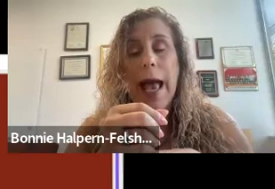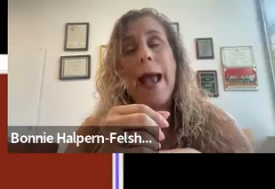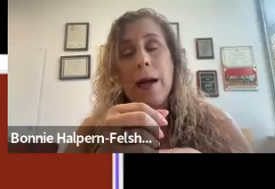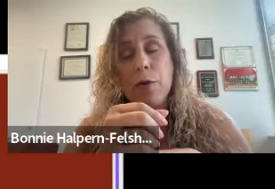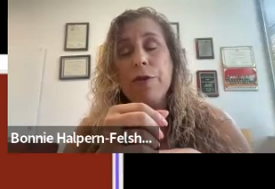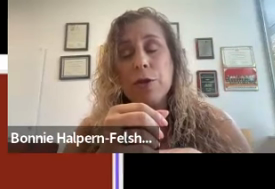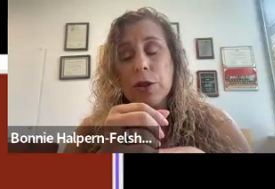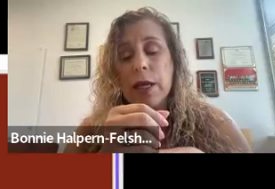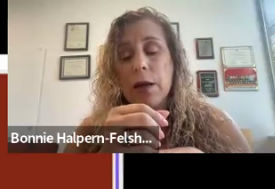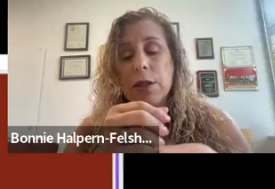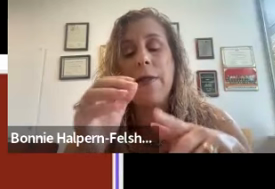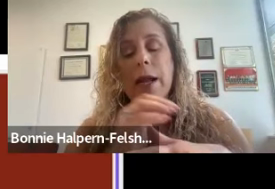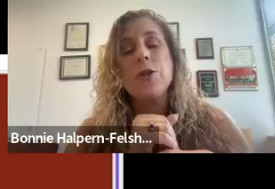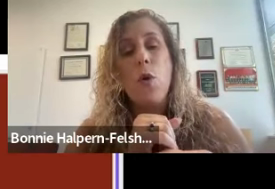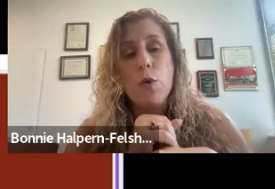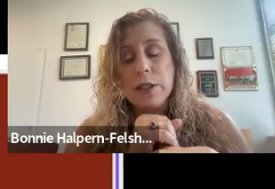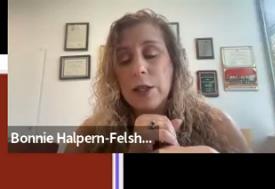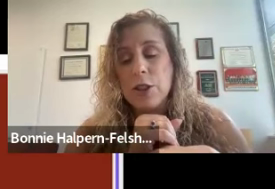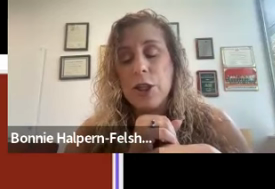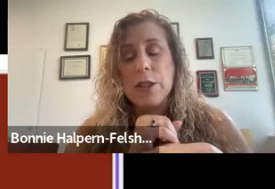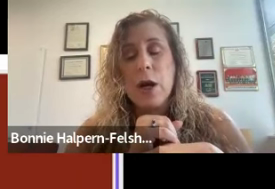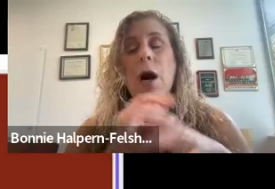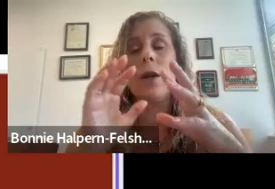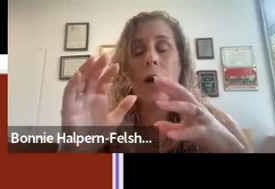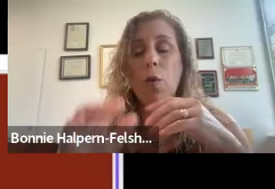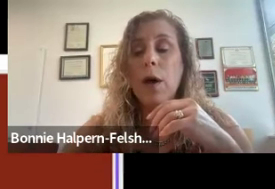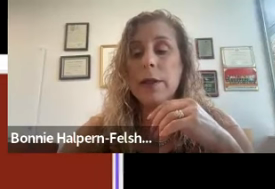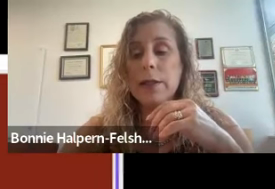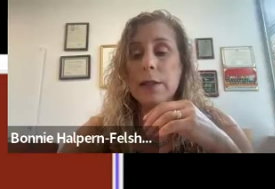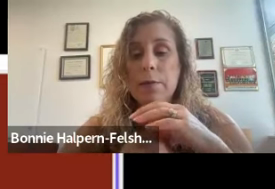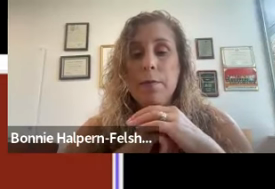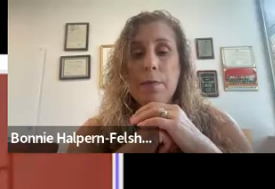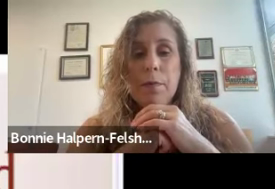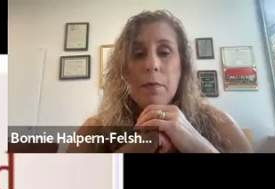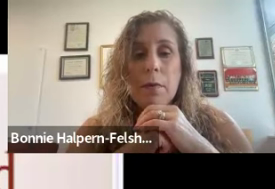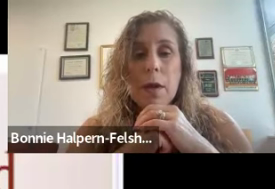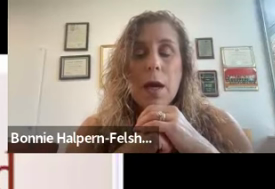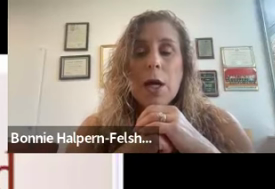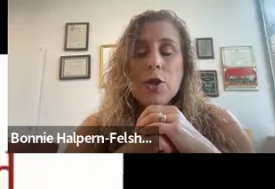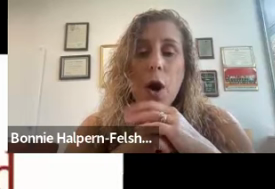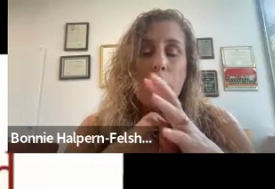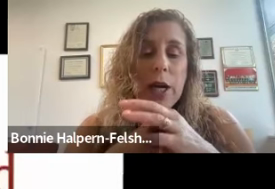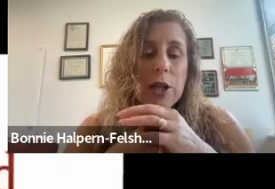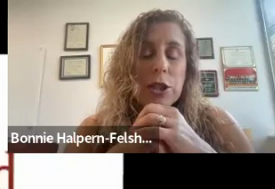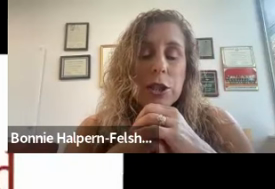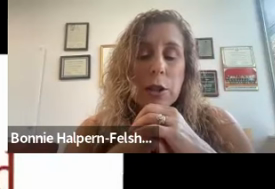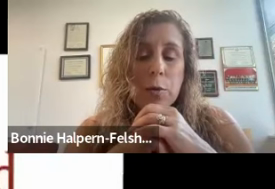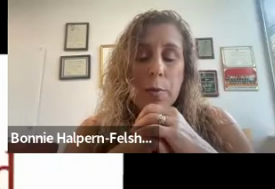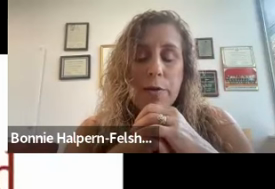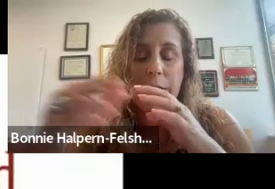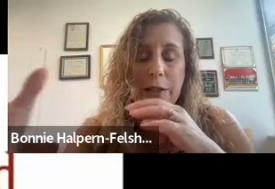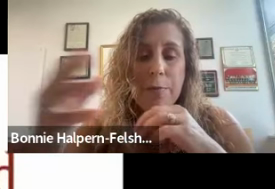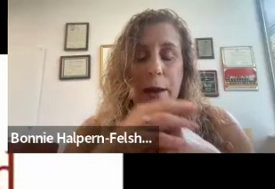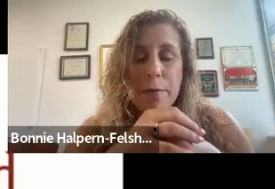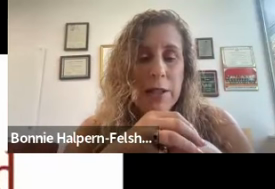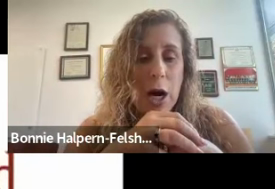marketing and refusal skills, and then has a whole session just on wellness. So harm reduction, just a little bit